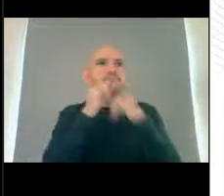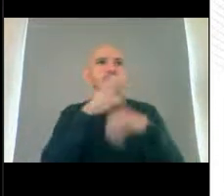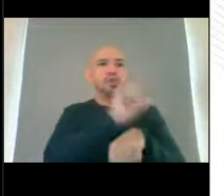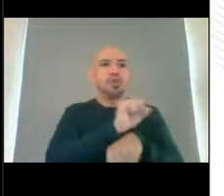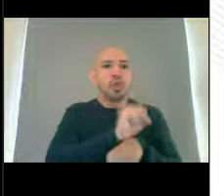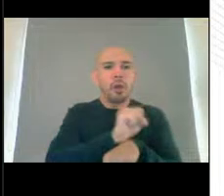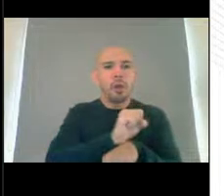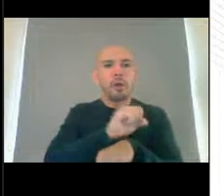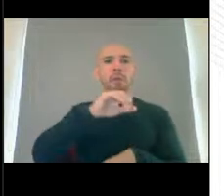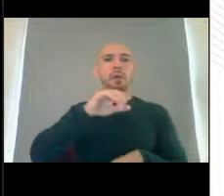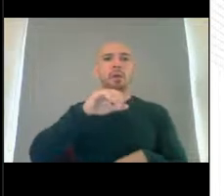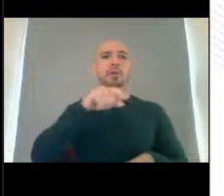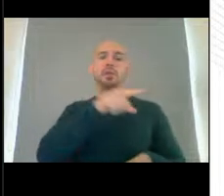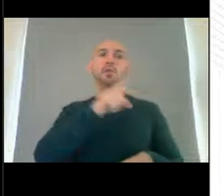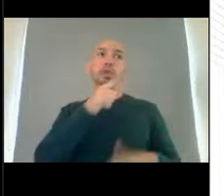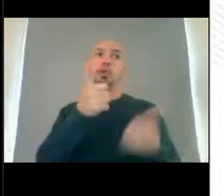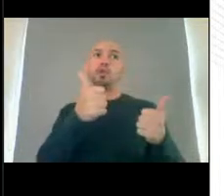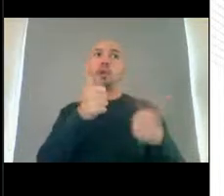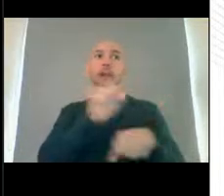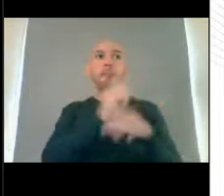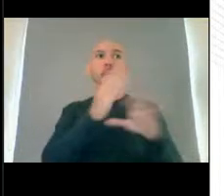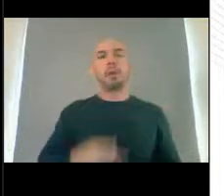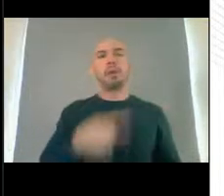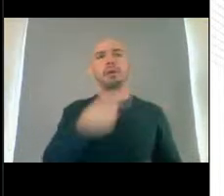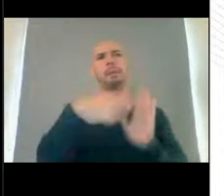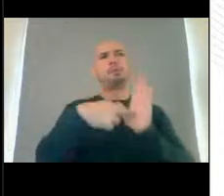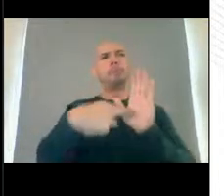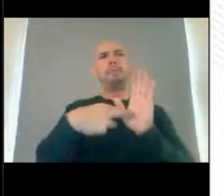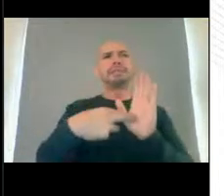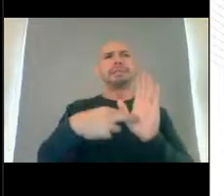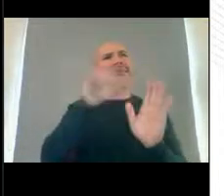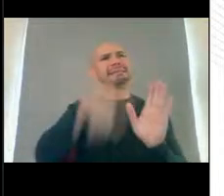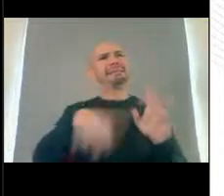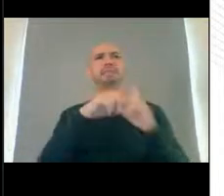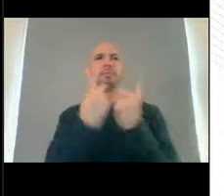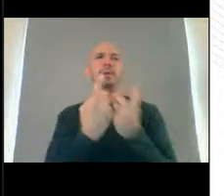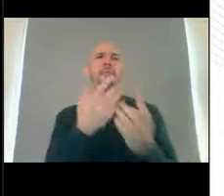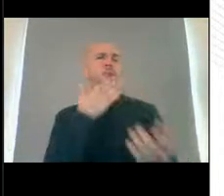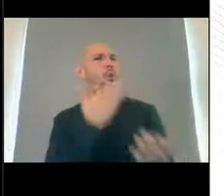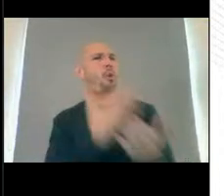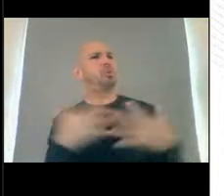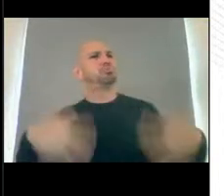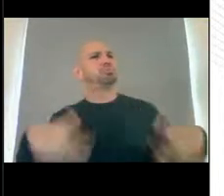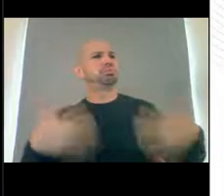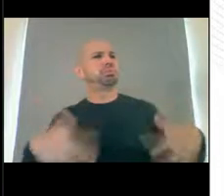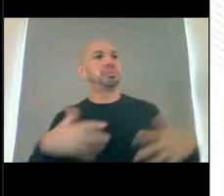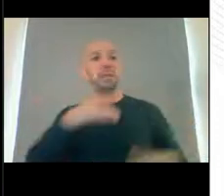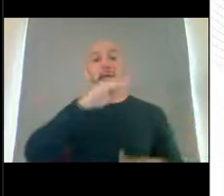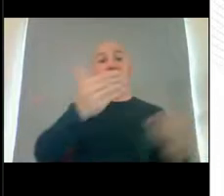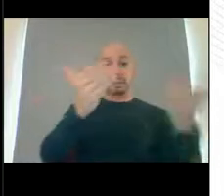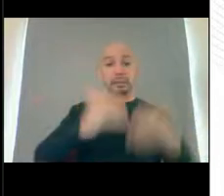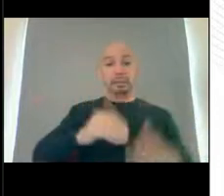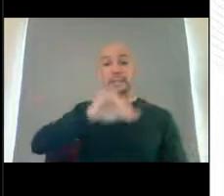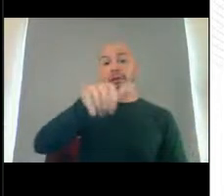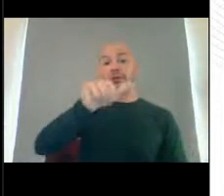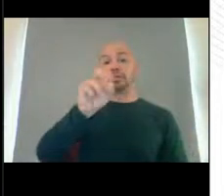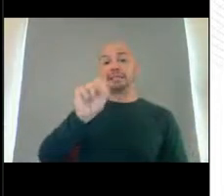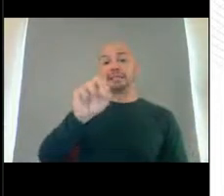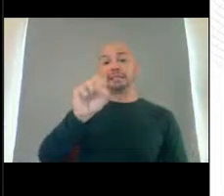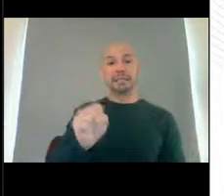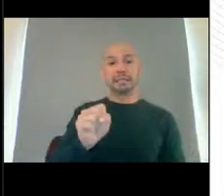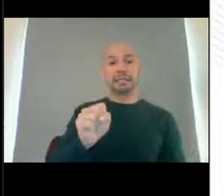safety is a great employee represents our department well certainly would agree with that um and jason's supervisor roger matthews said